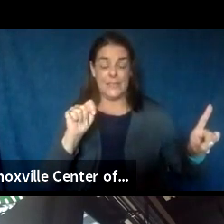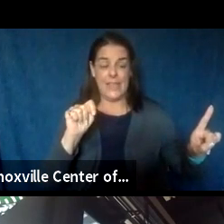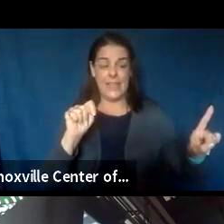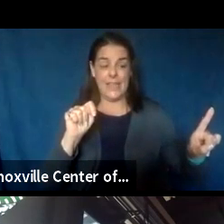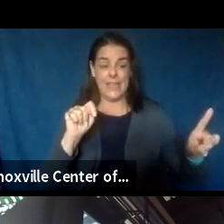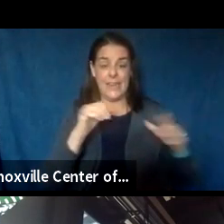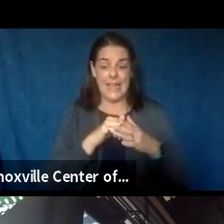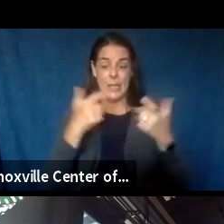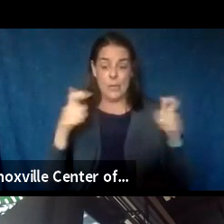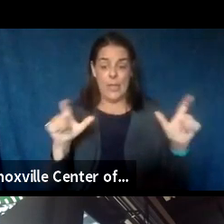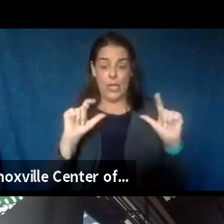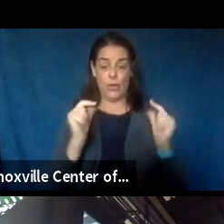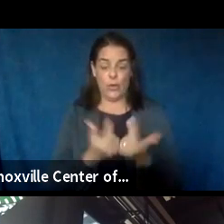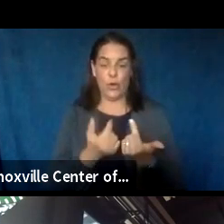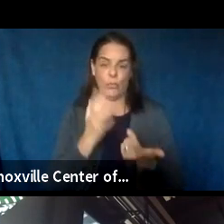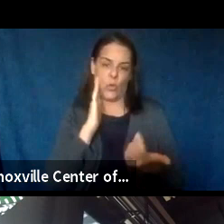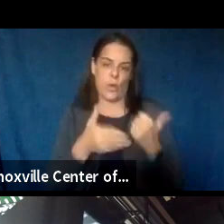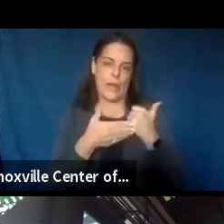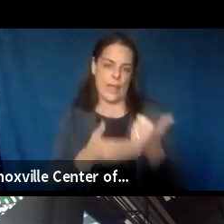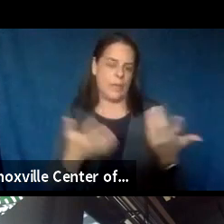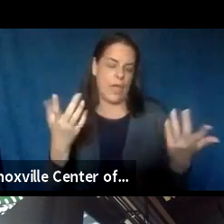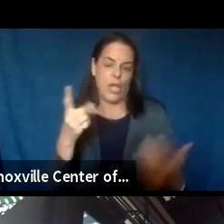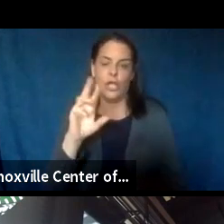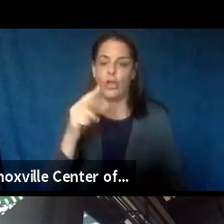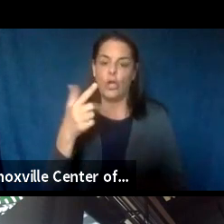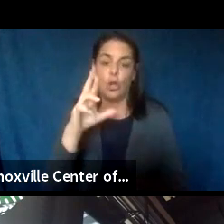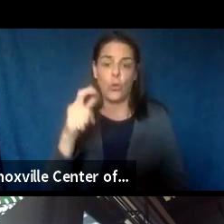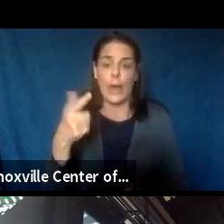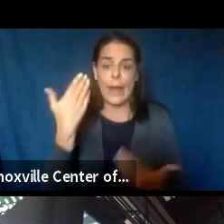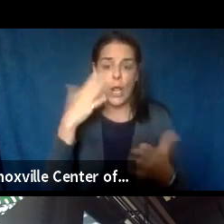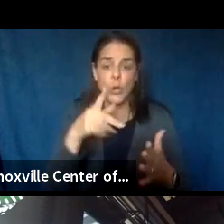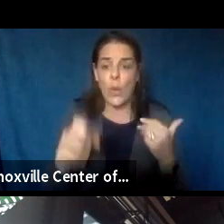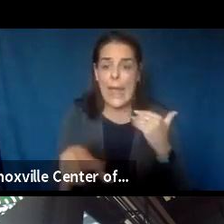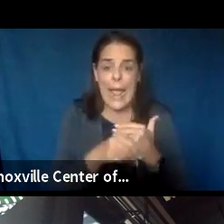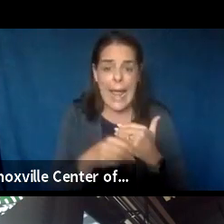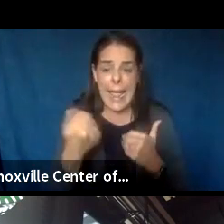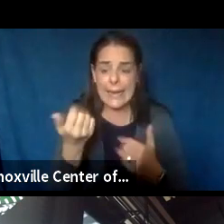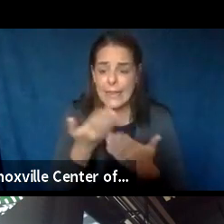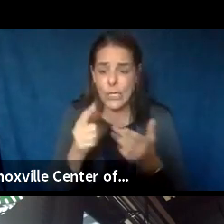larger groups would help. Dr. Gregg, I don't know if you want to add anything to that.